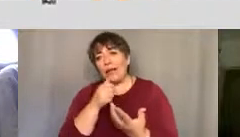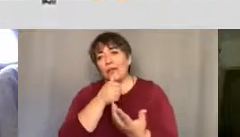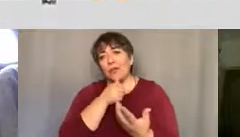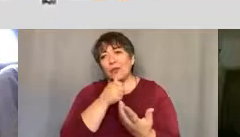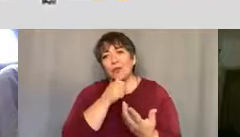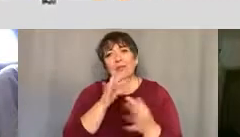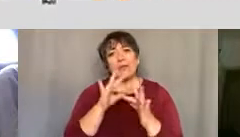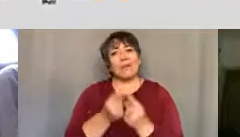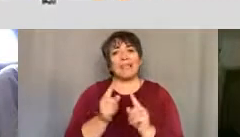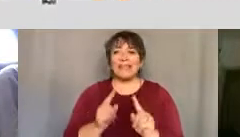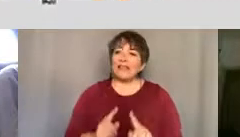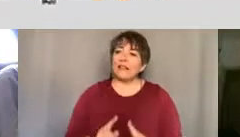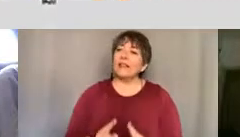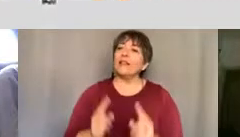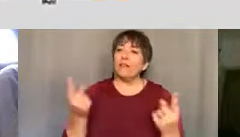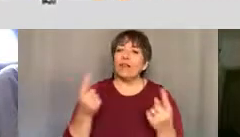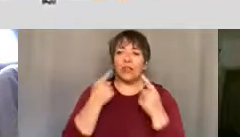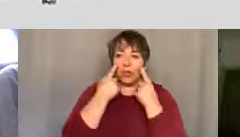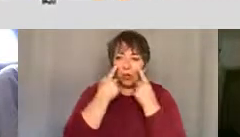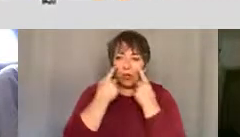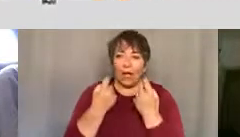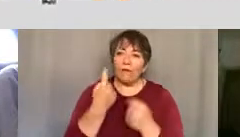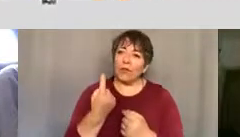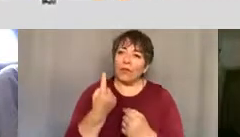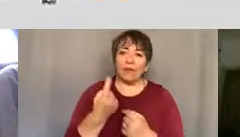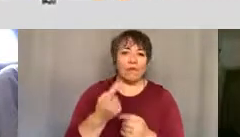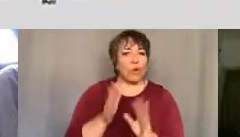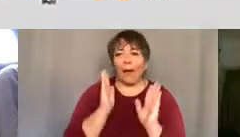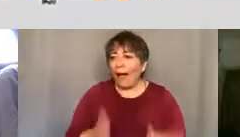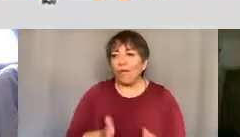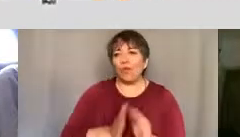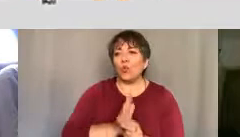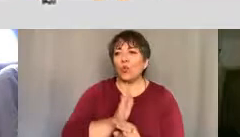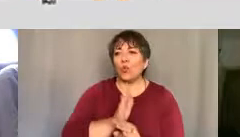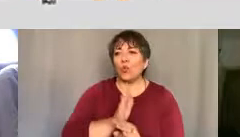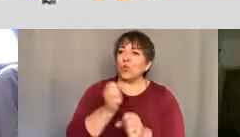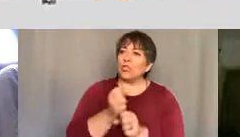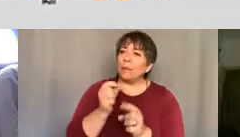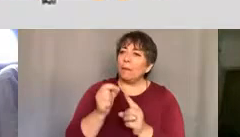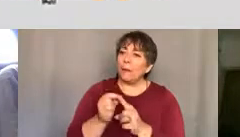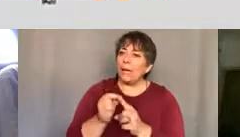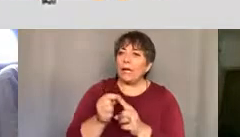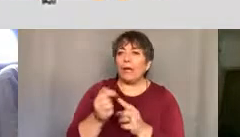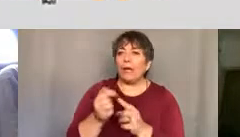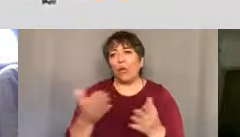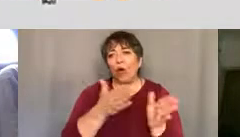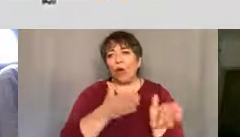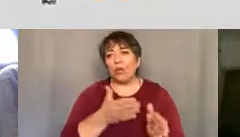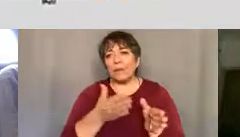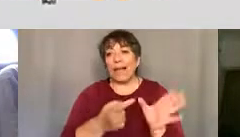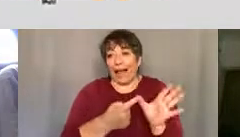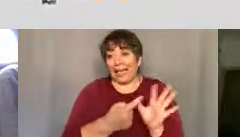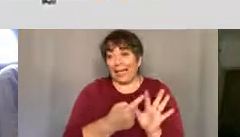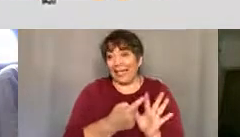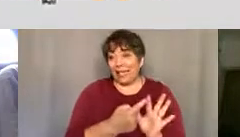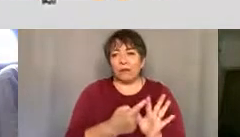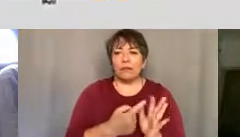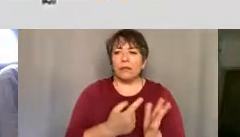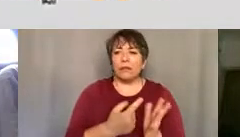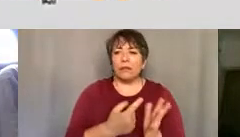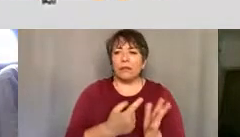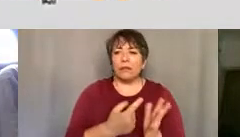than necessarily going to GPs or A&E. So using community pharmacy or having some self-care, having some medicines at home and